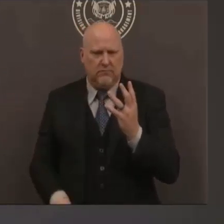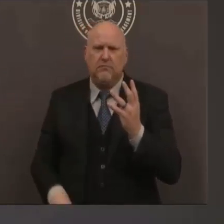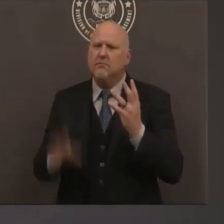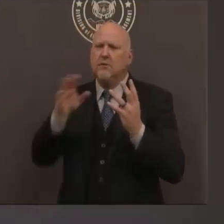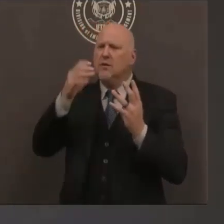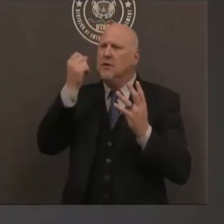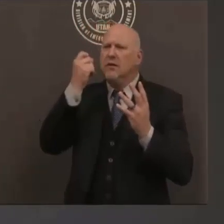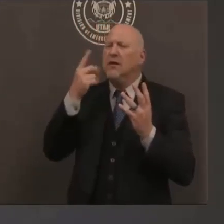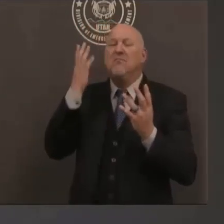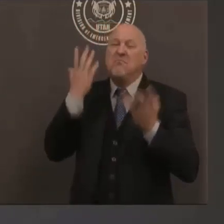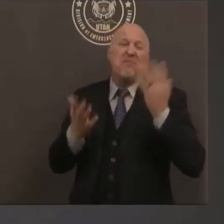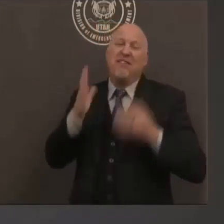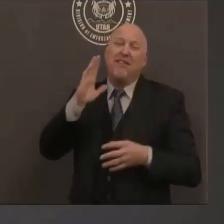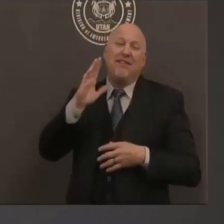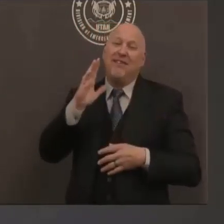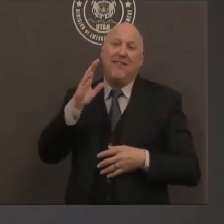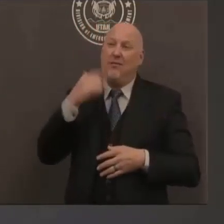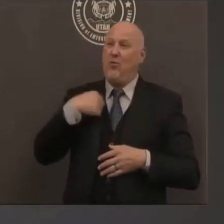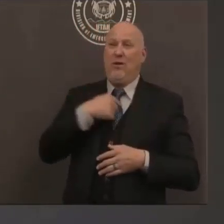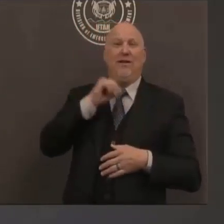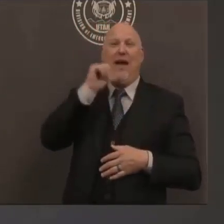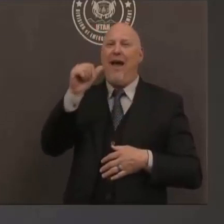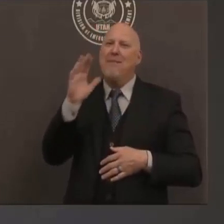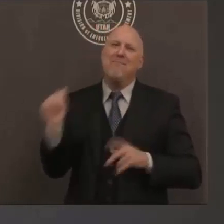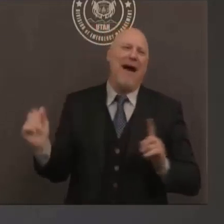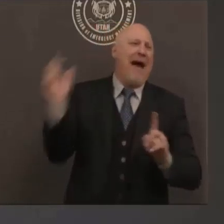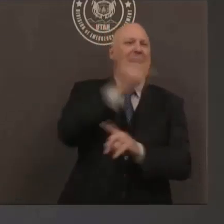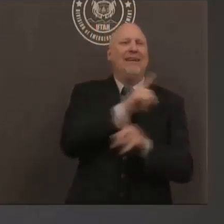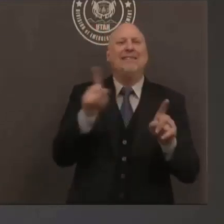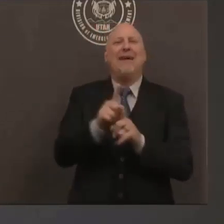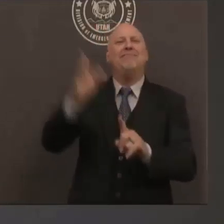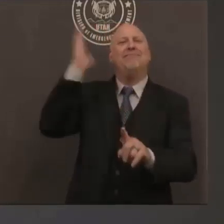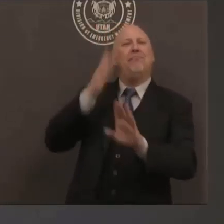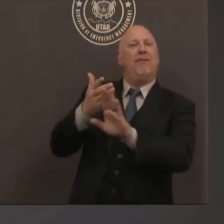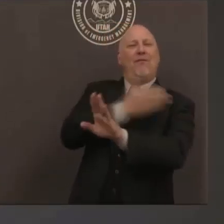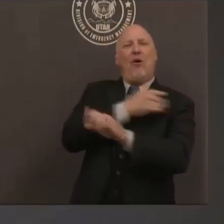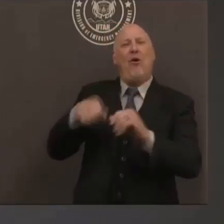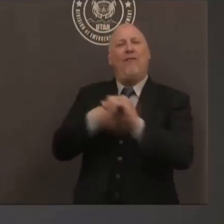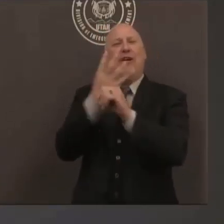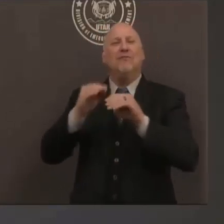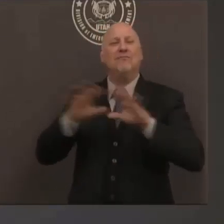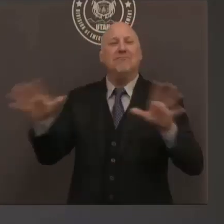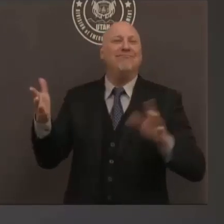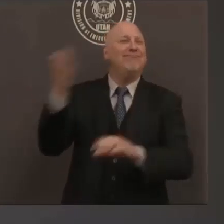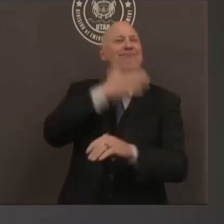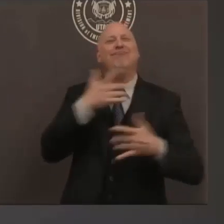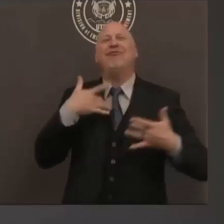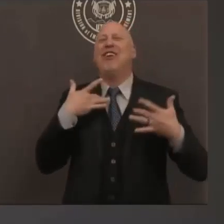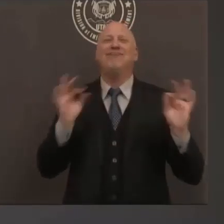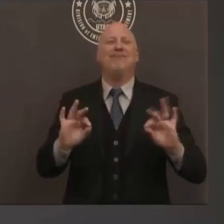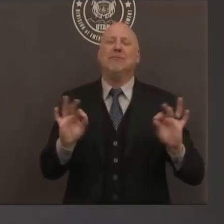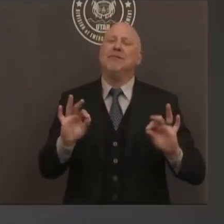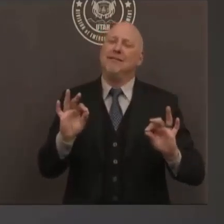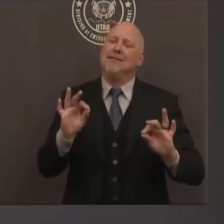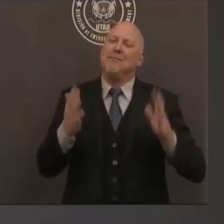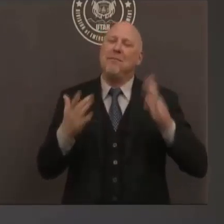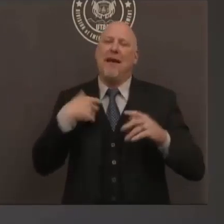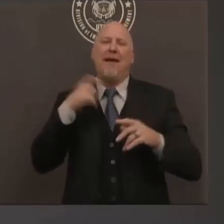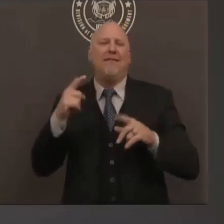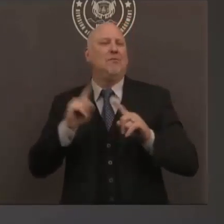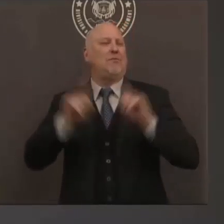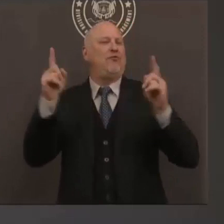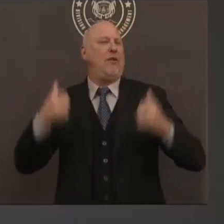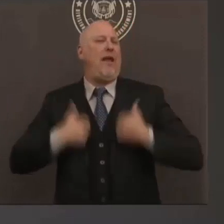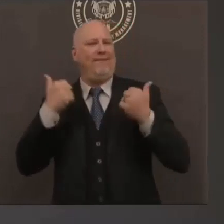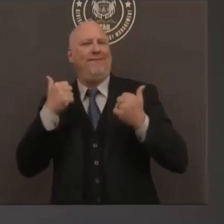and the ability to inoculate ourselves against the COVID-19. But we'll be at a green stage where we can, in fact, move about,